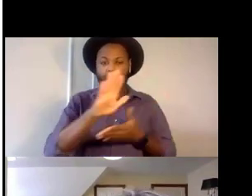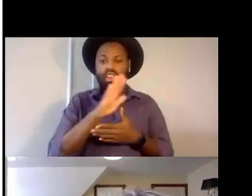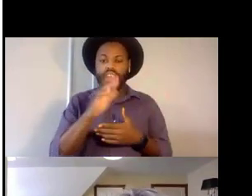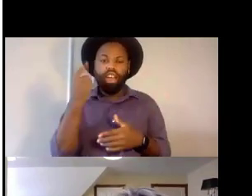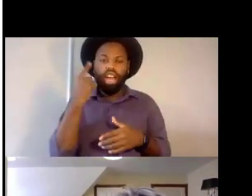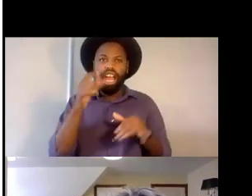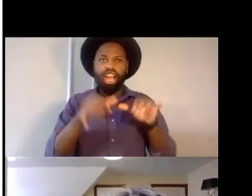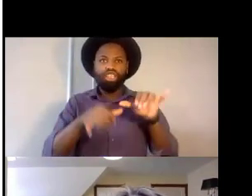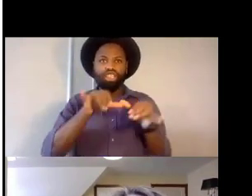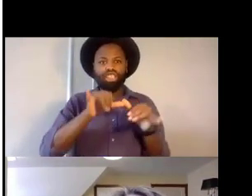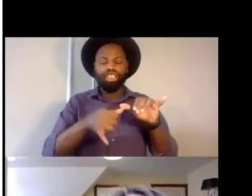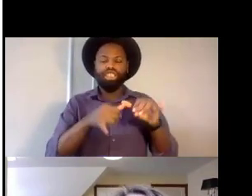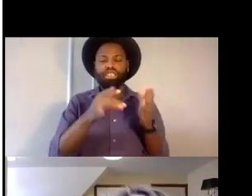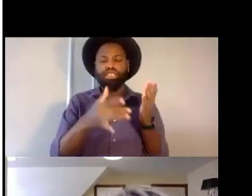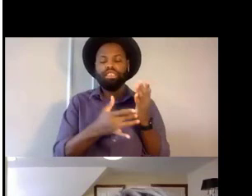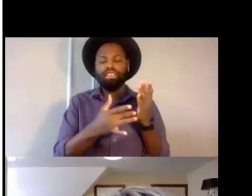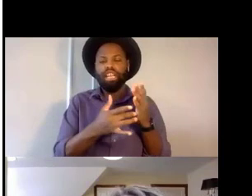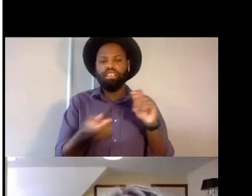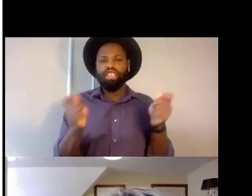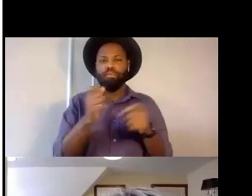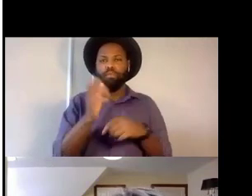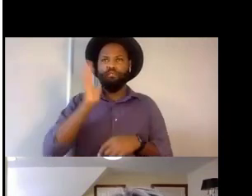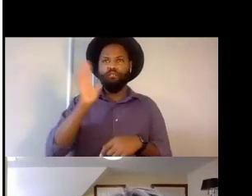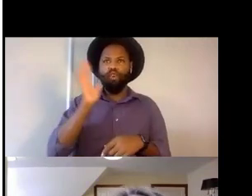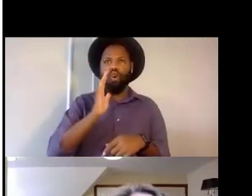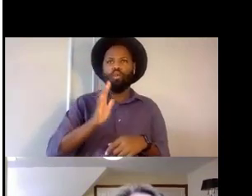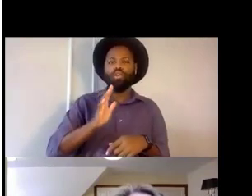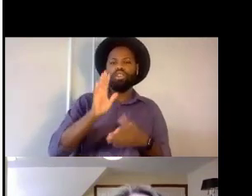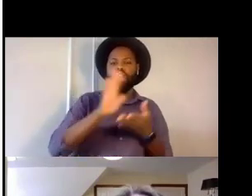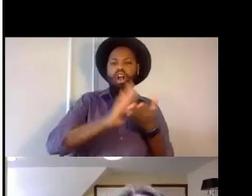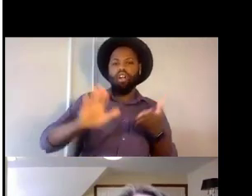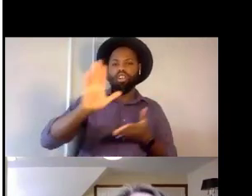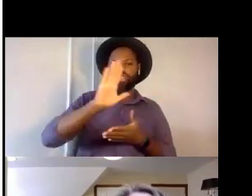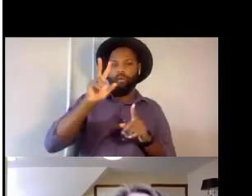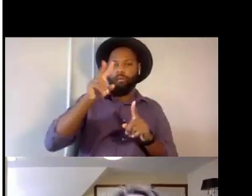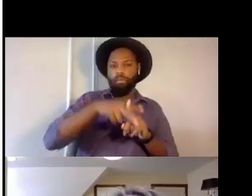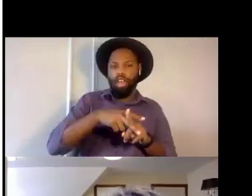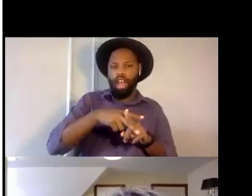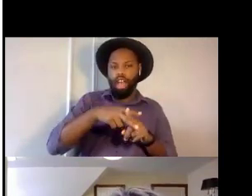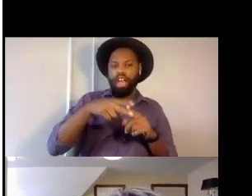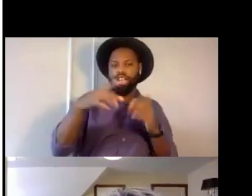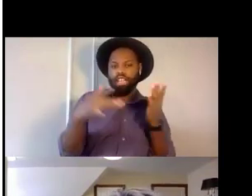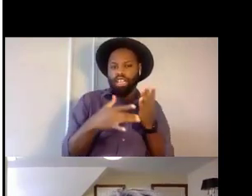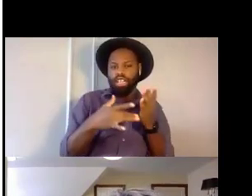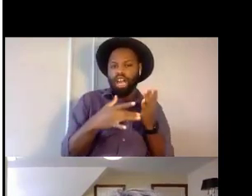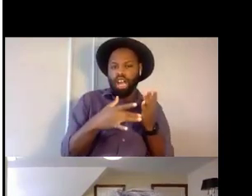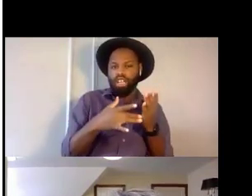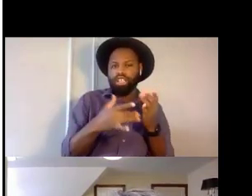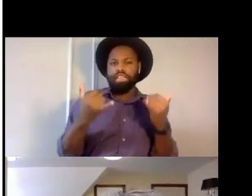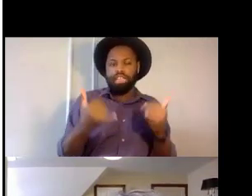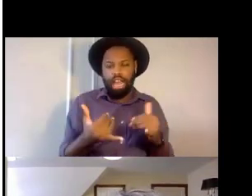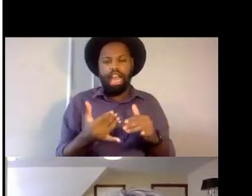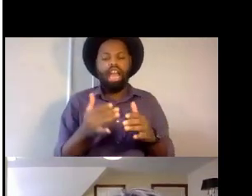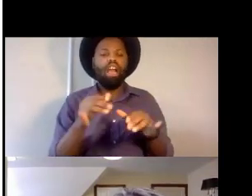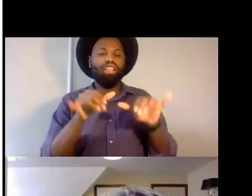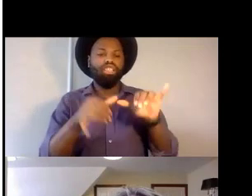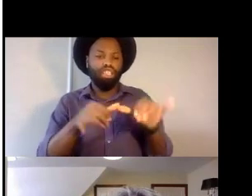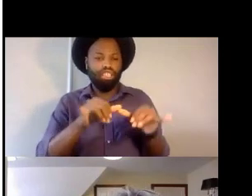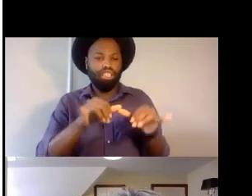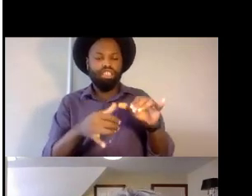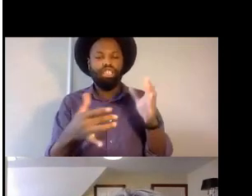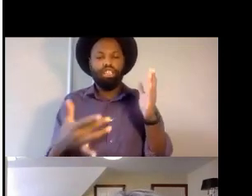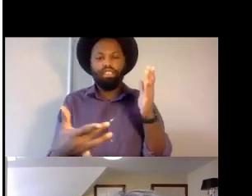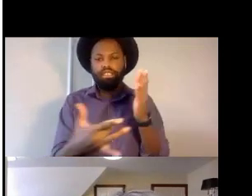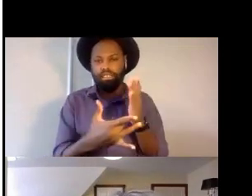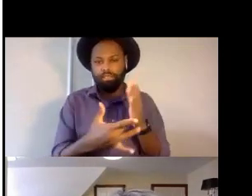It used to be the College of Applied Science and Technology. So you can see the numbers of women faculty